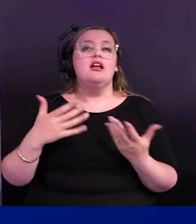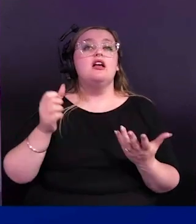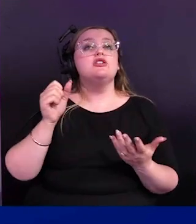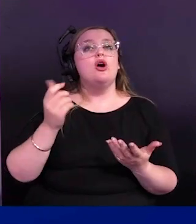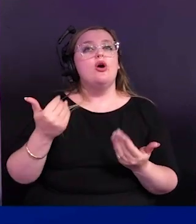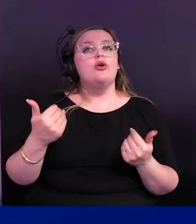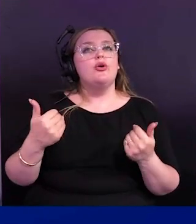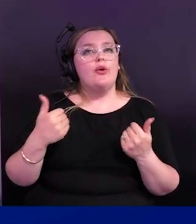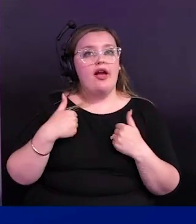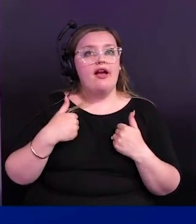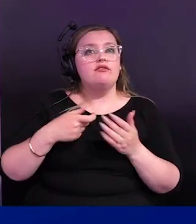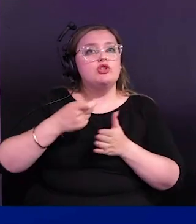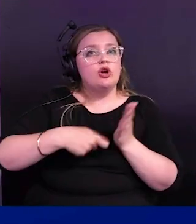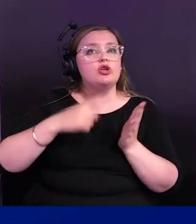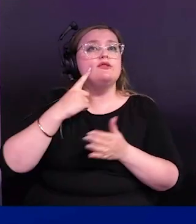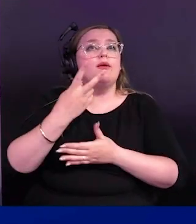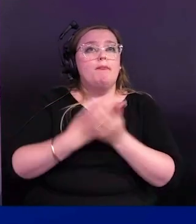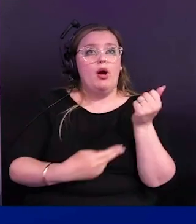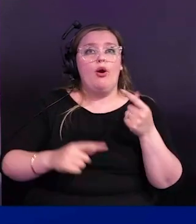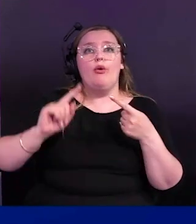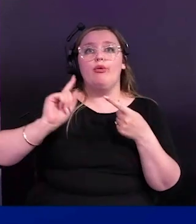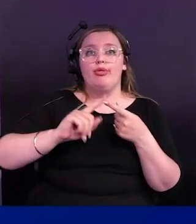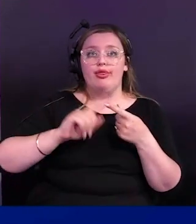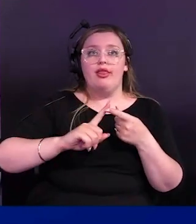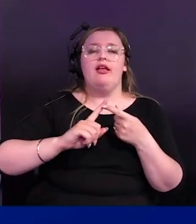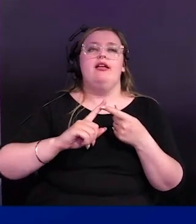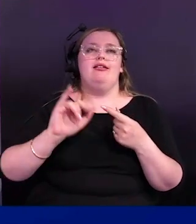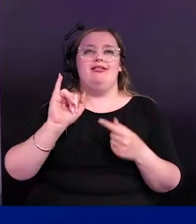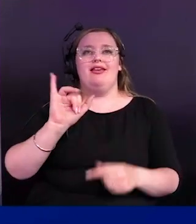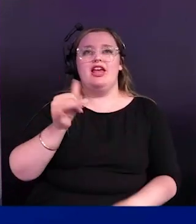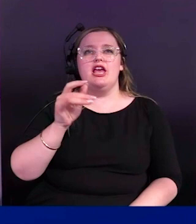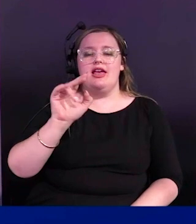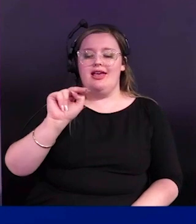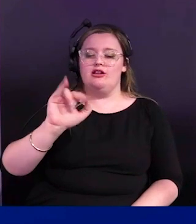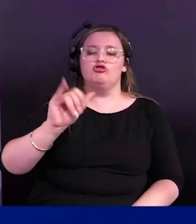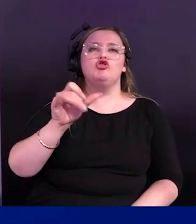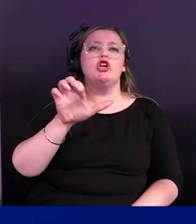per GB charges for both ingestion as well as for the scanned bytes.